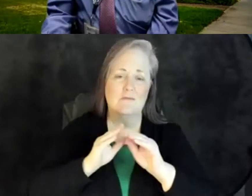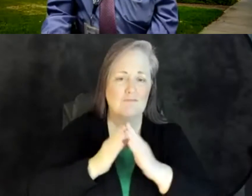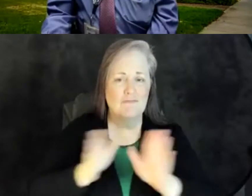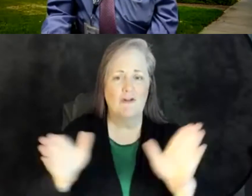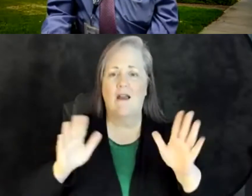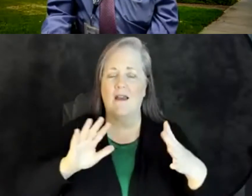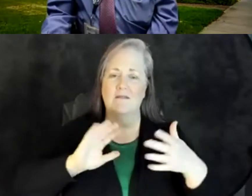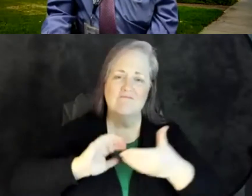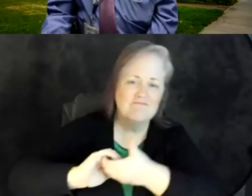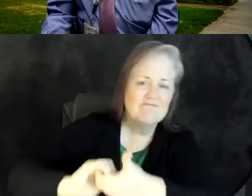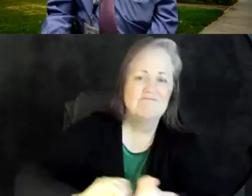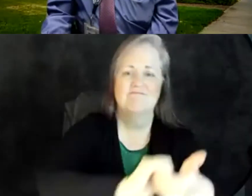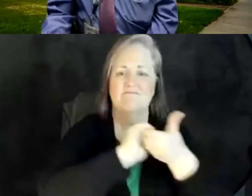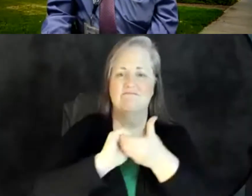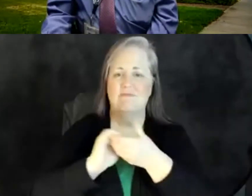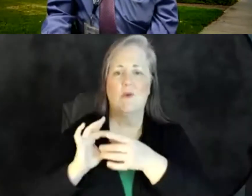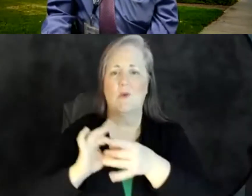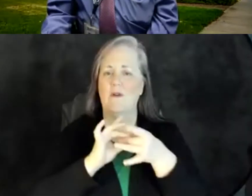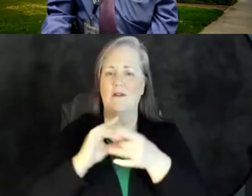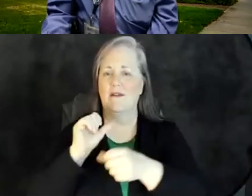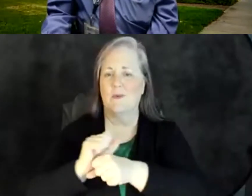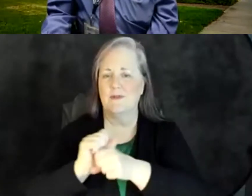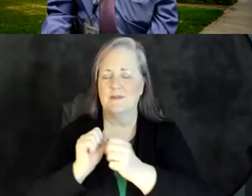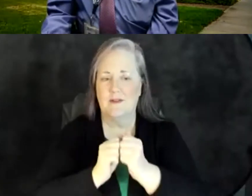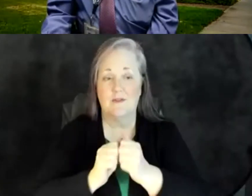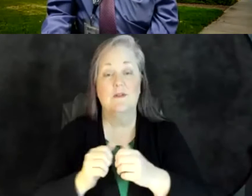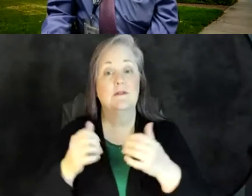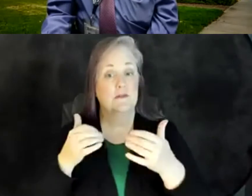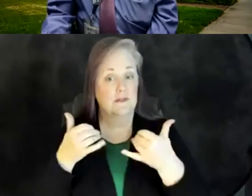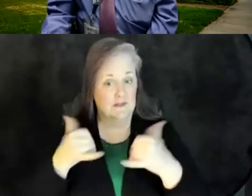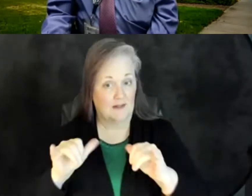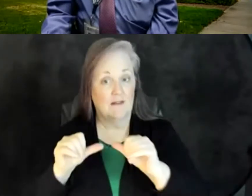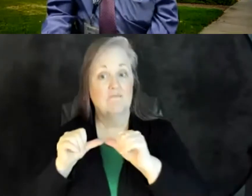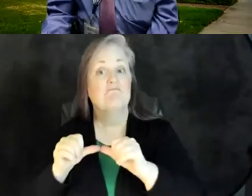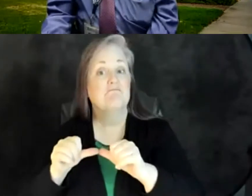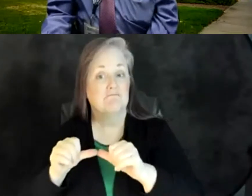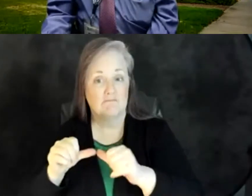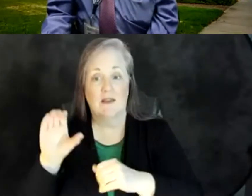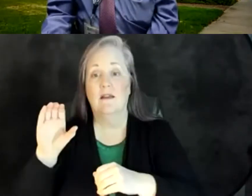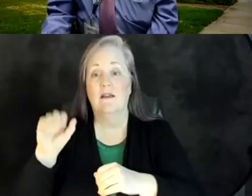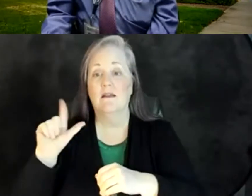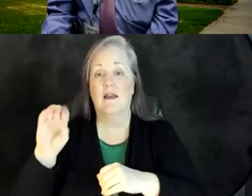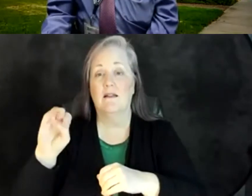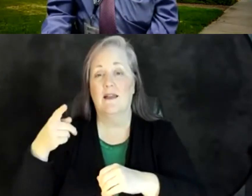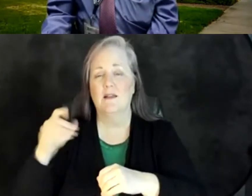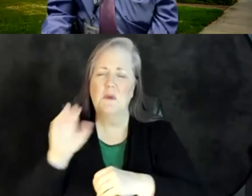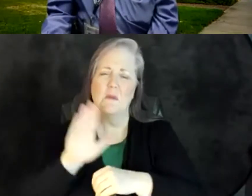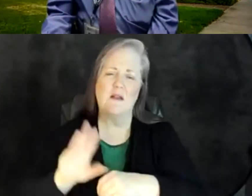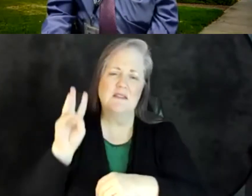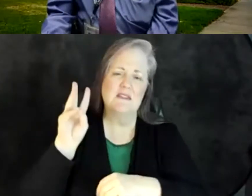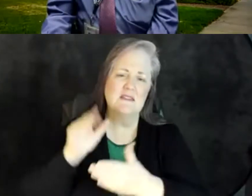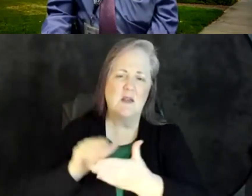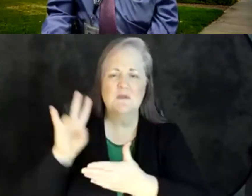and a coordinated effort. We continue to operate our Cal Expo site, doing about 6,000 to 7,000 doses a